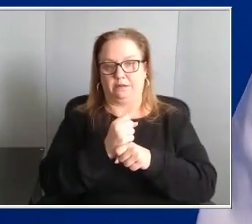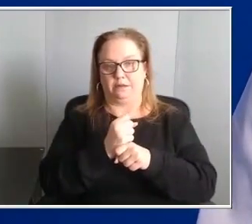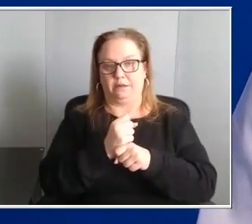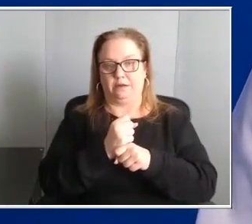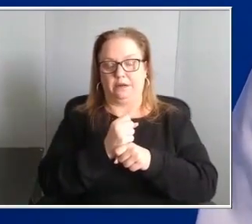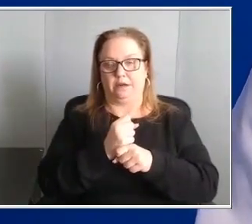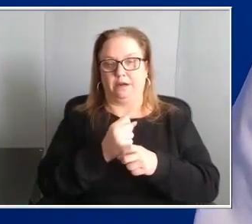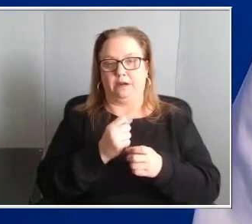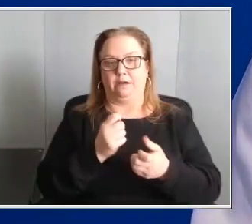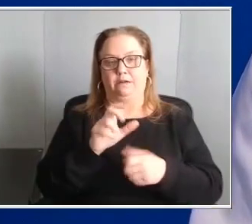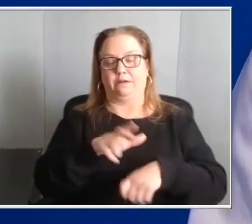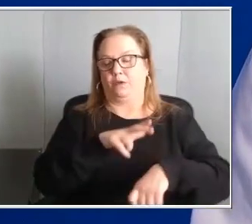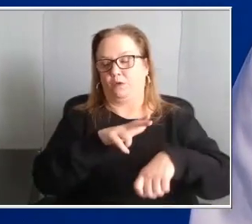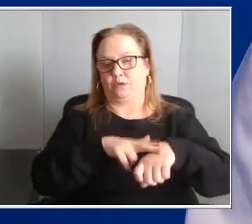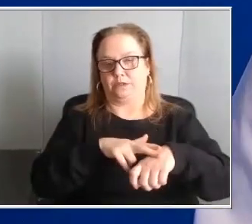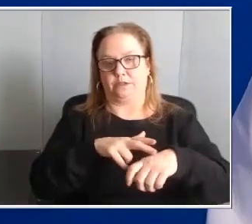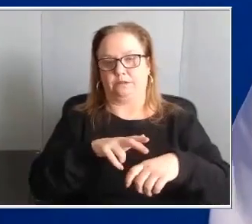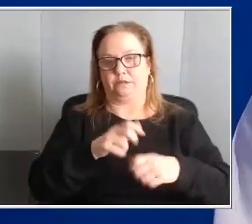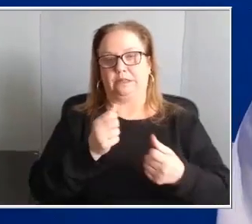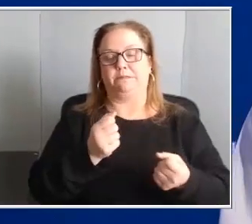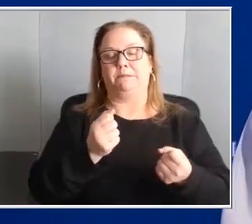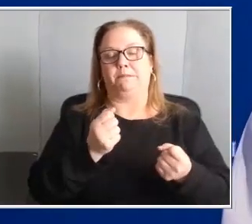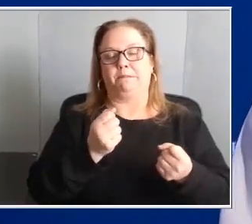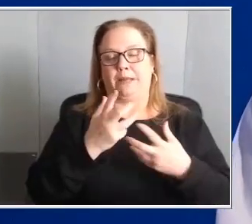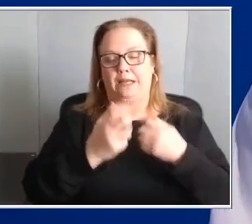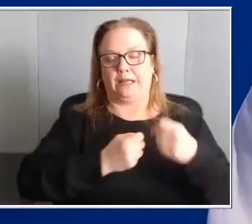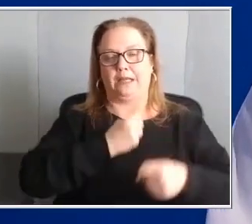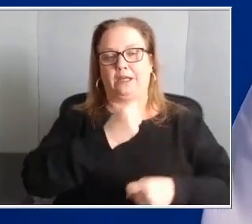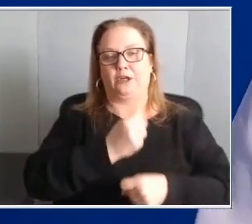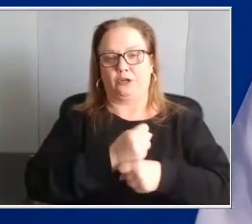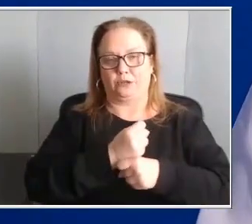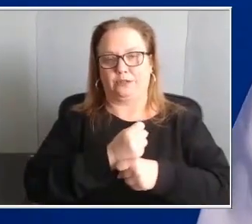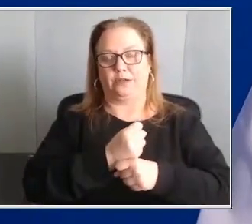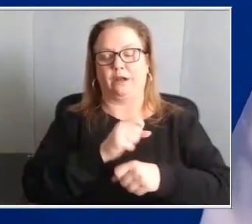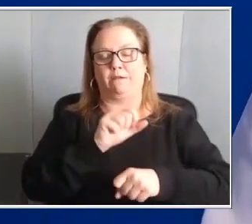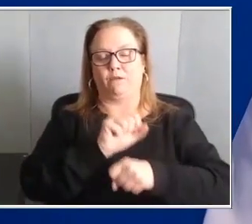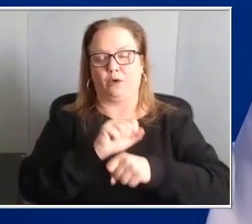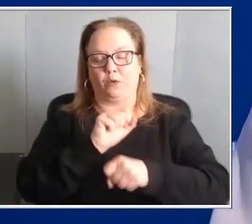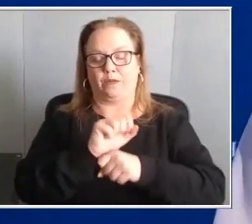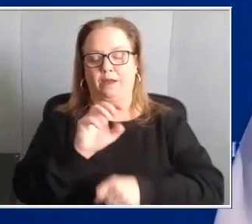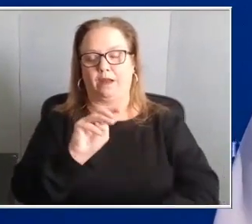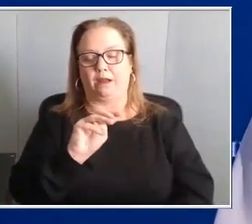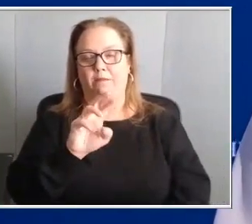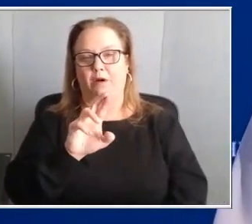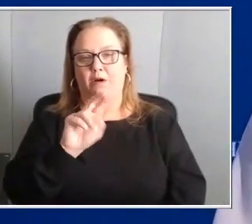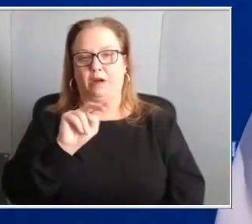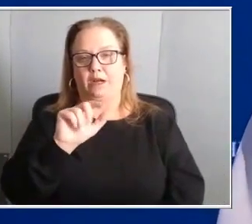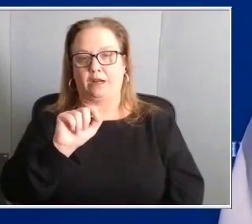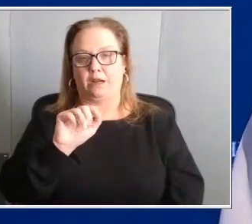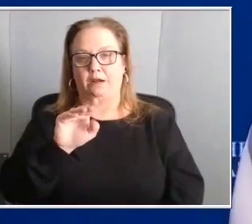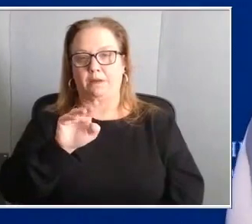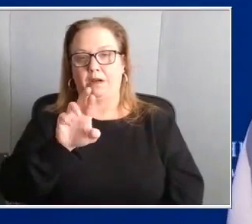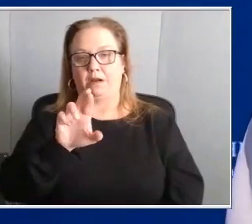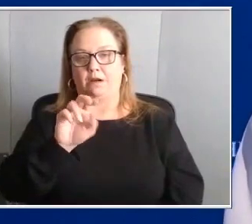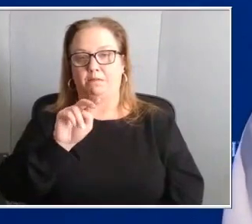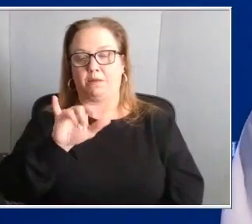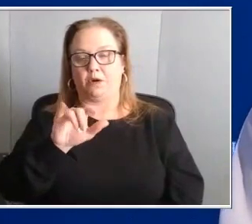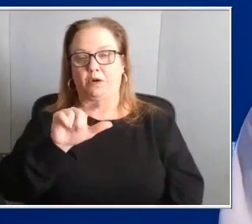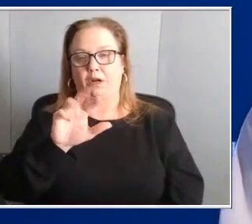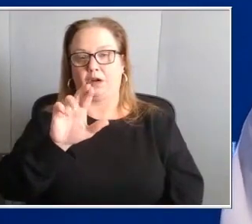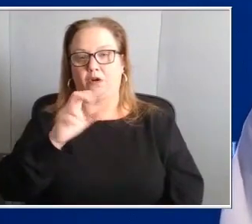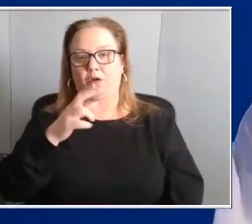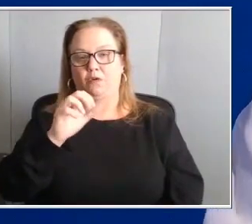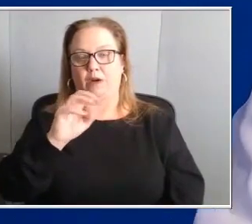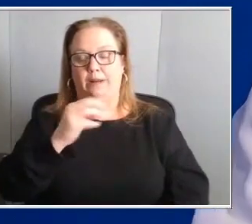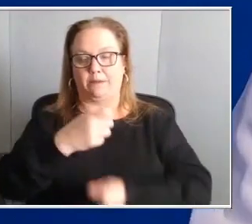of a couple decades of work with the mRNA, but this was one of Barney Graham's first, and his goal was to create an